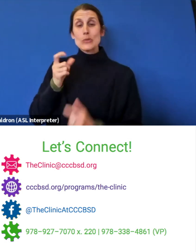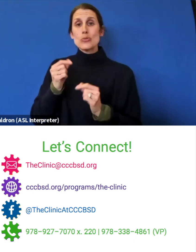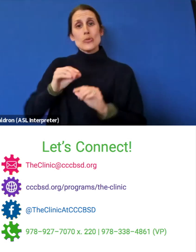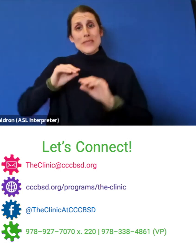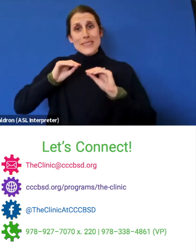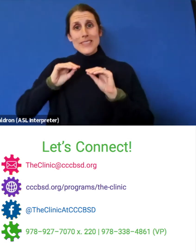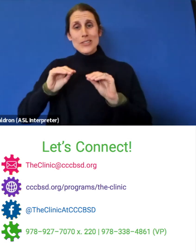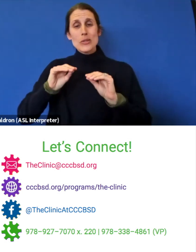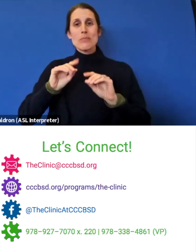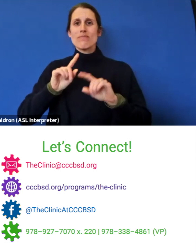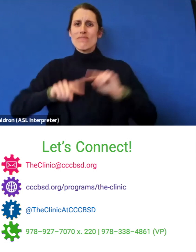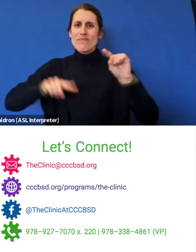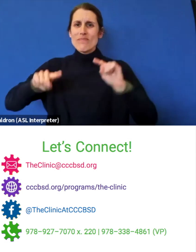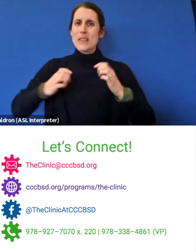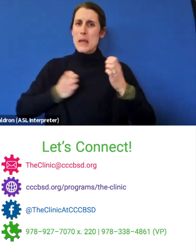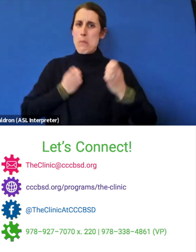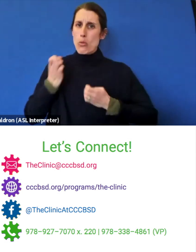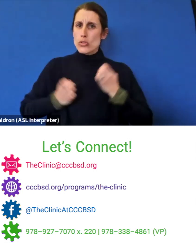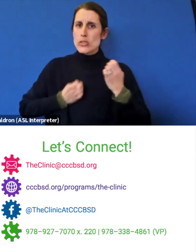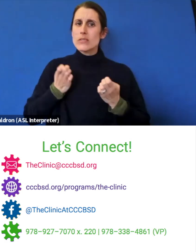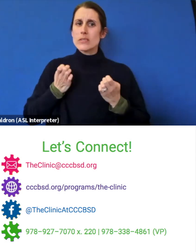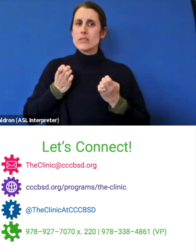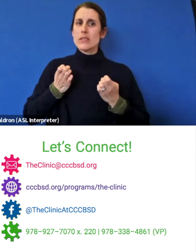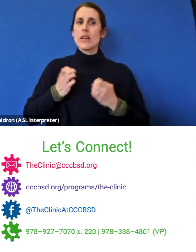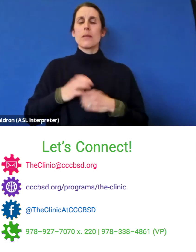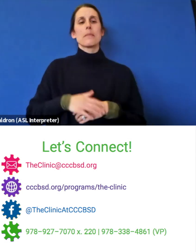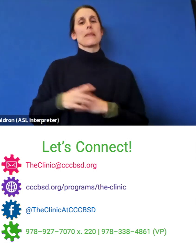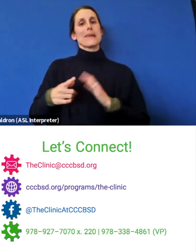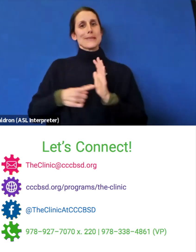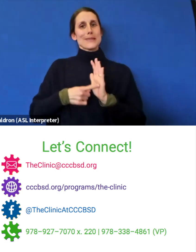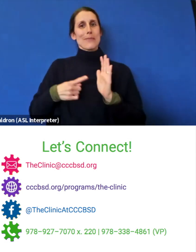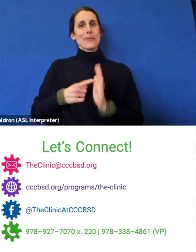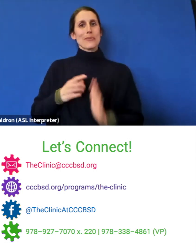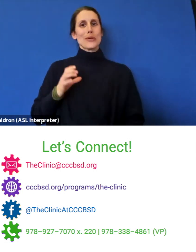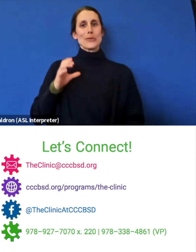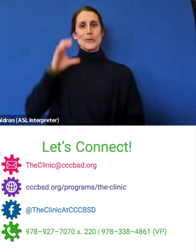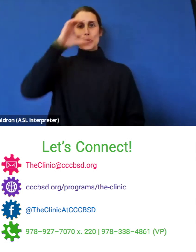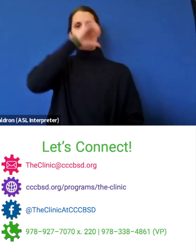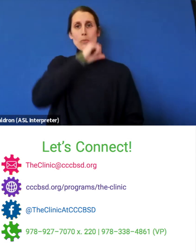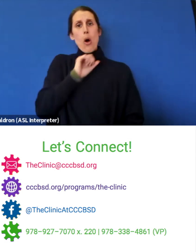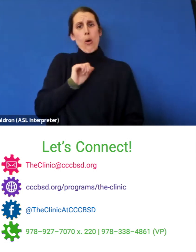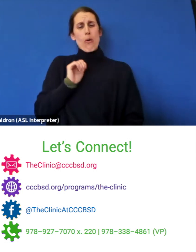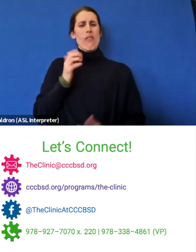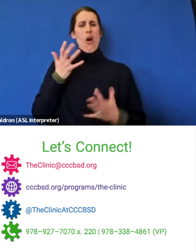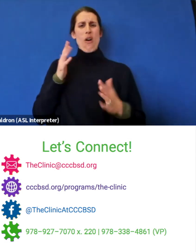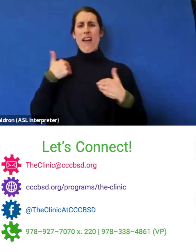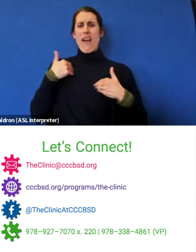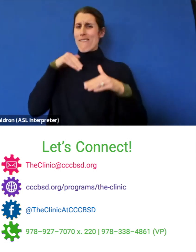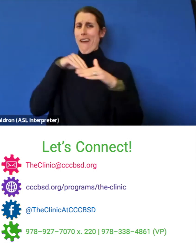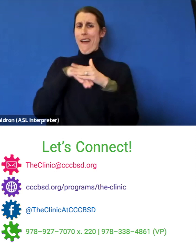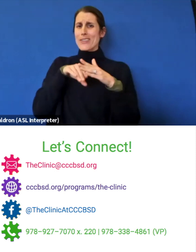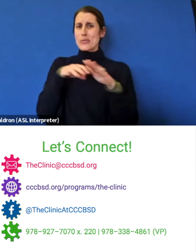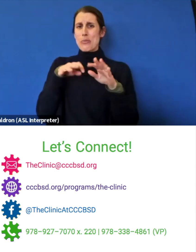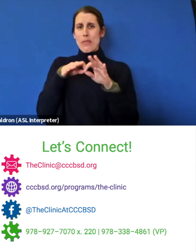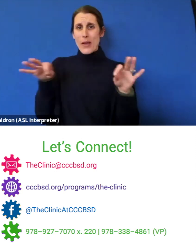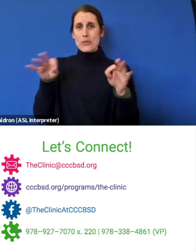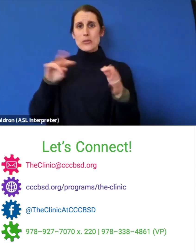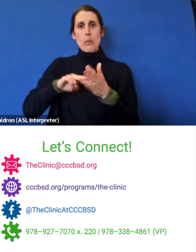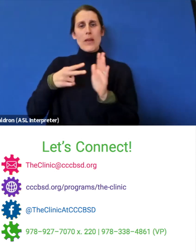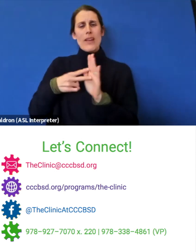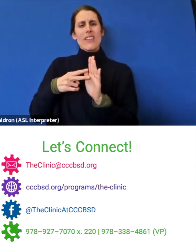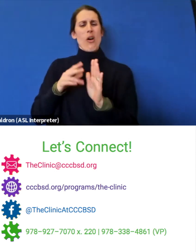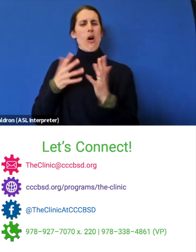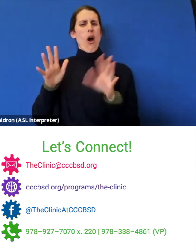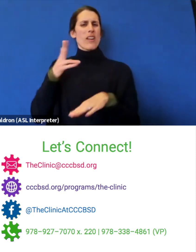have more limited access to language, we might not think about putting the energy and effort into that piece. Mm-hmm. We might